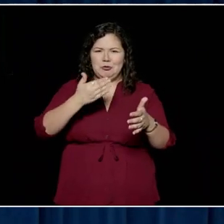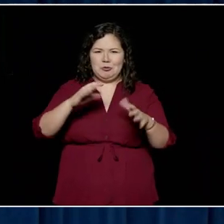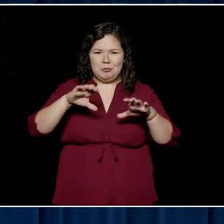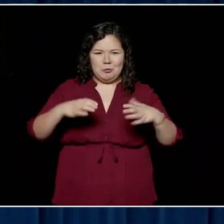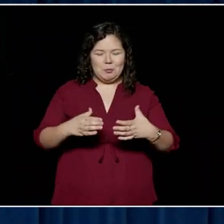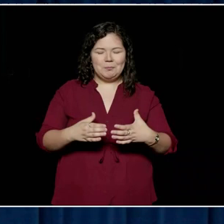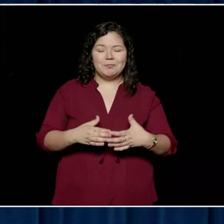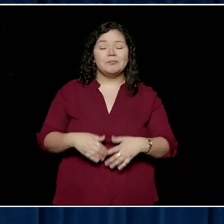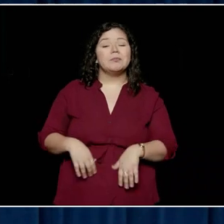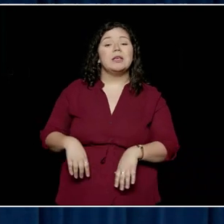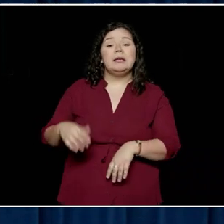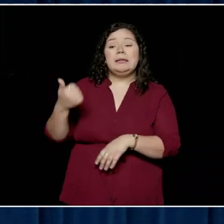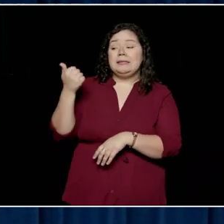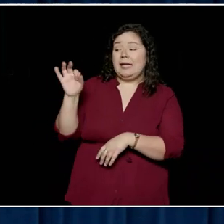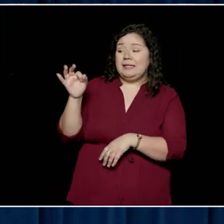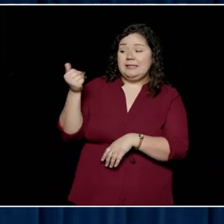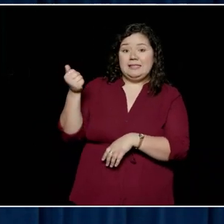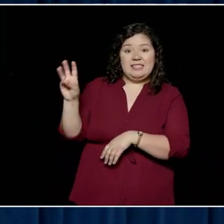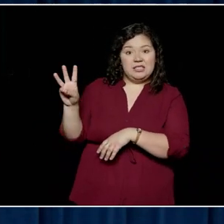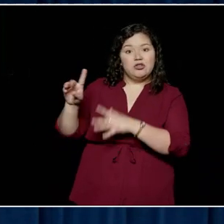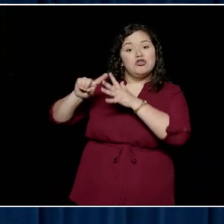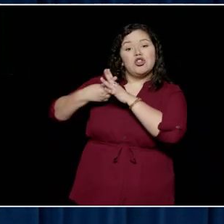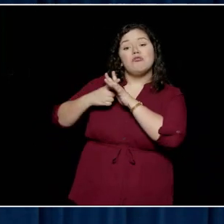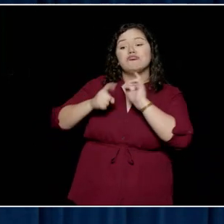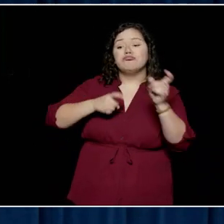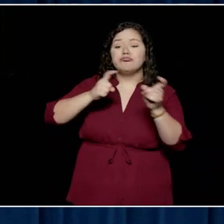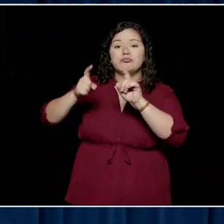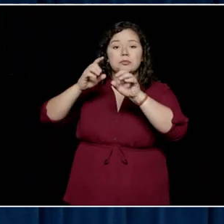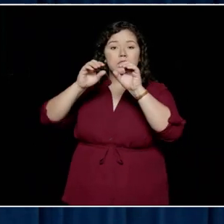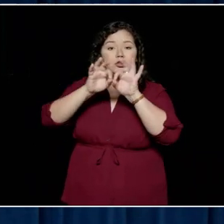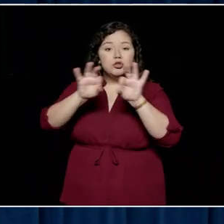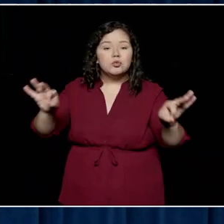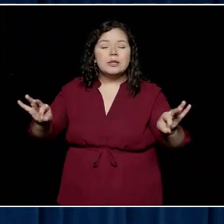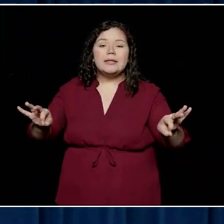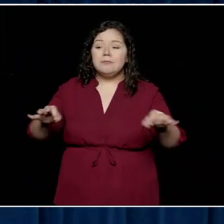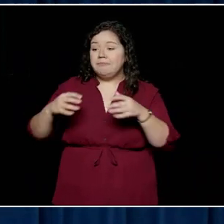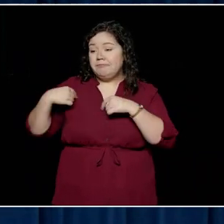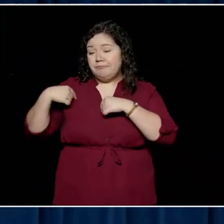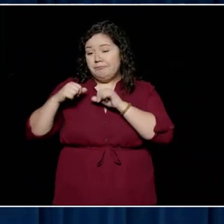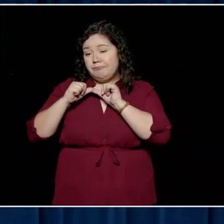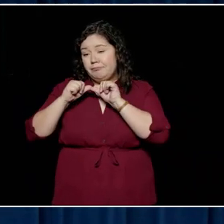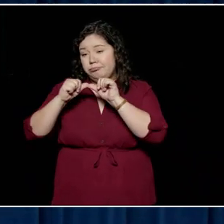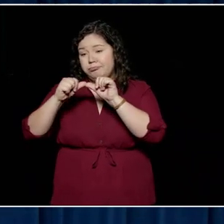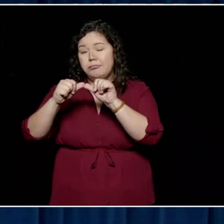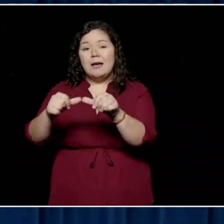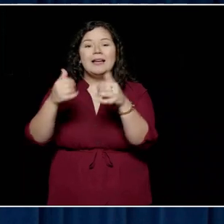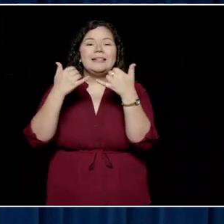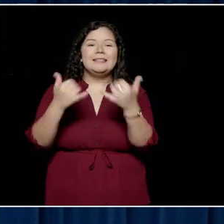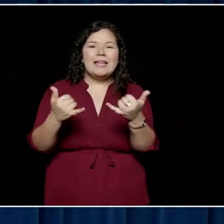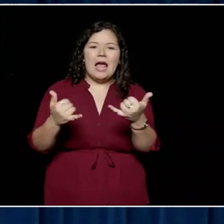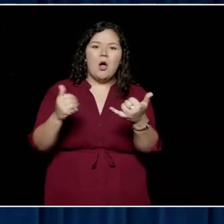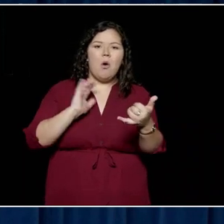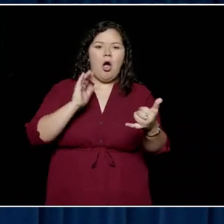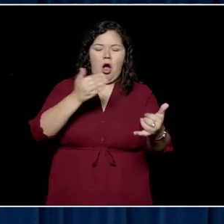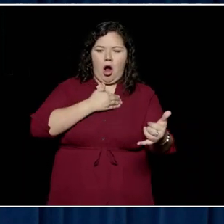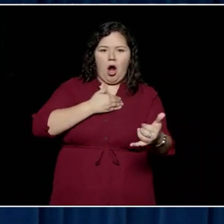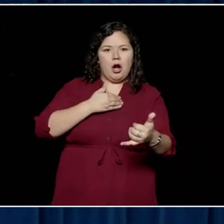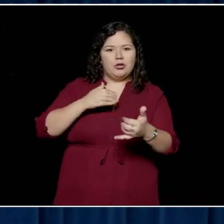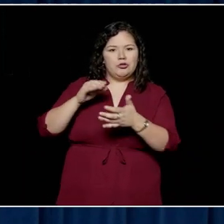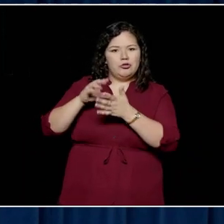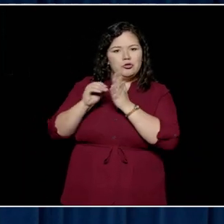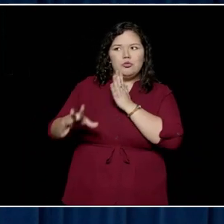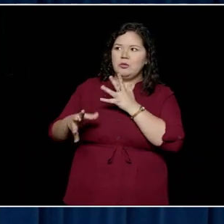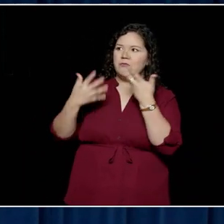Since UBC first began granting degrees in 1916, generations of graduates have gone on to build our